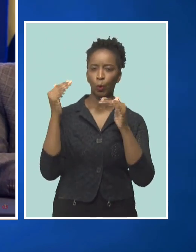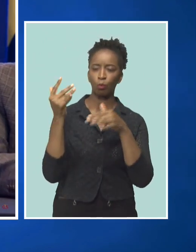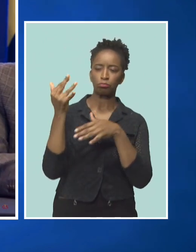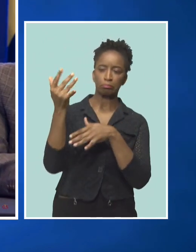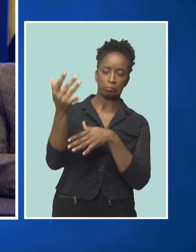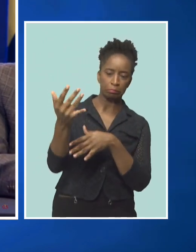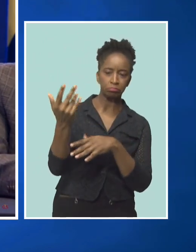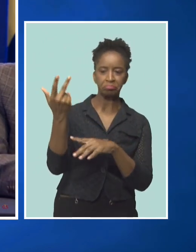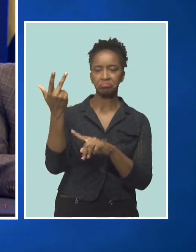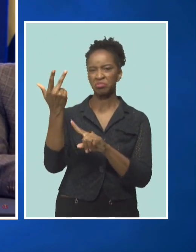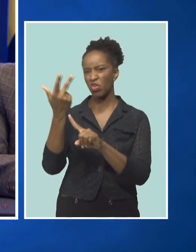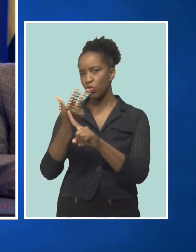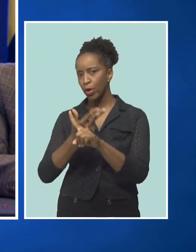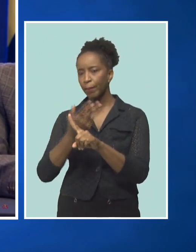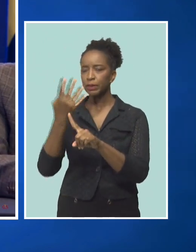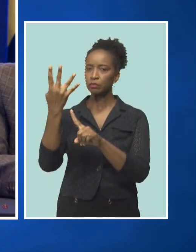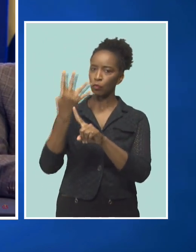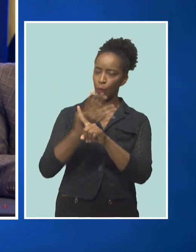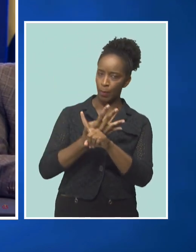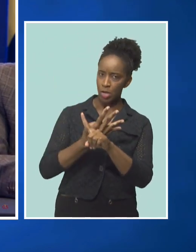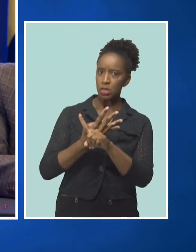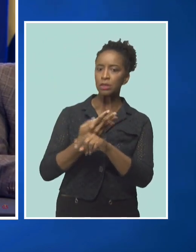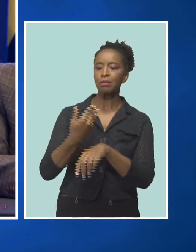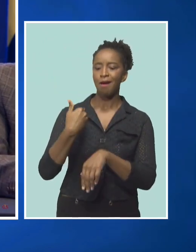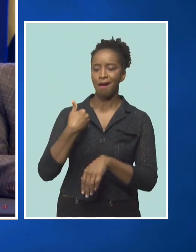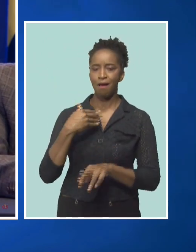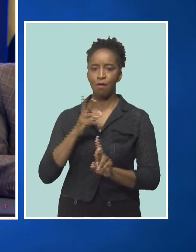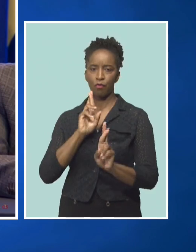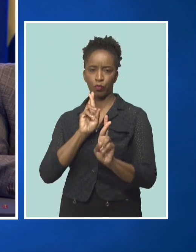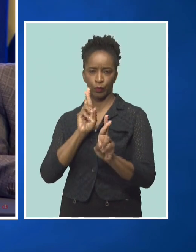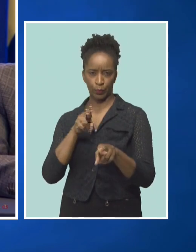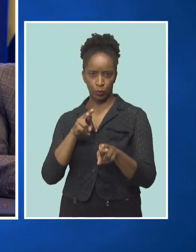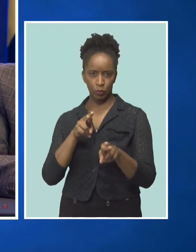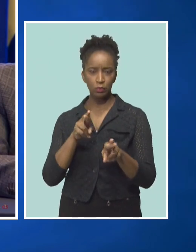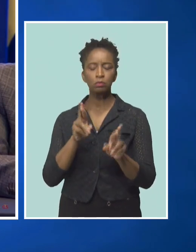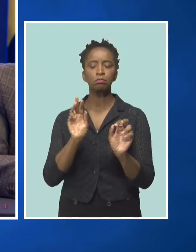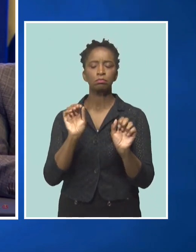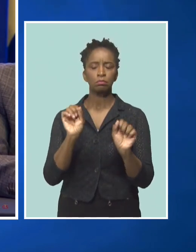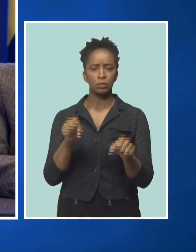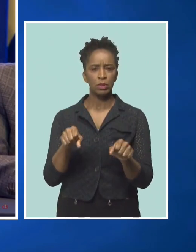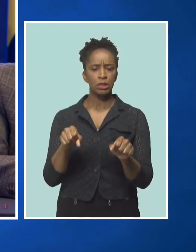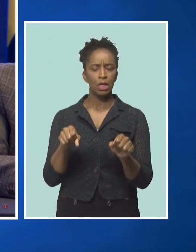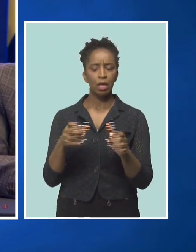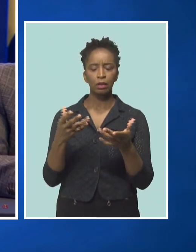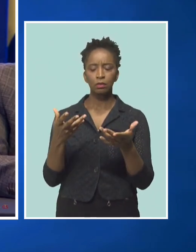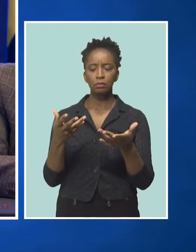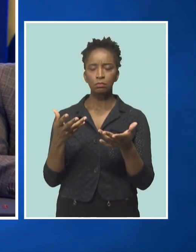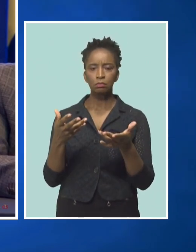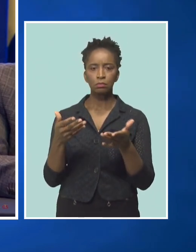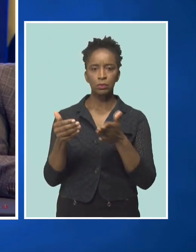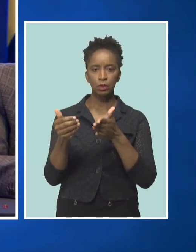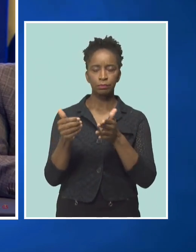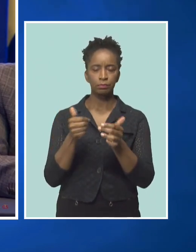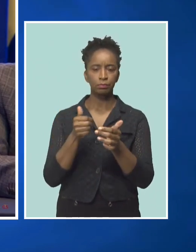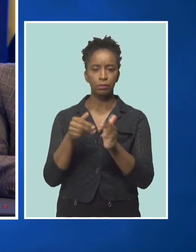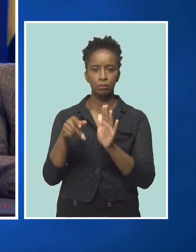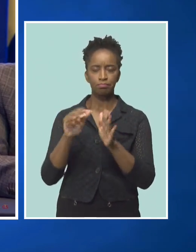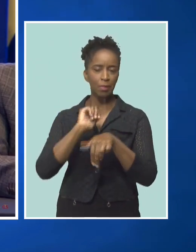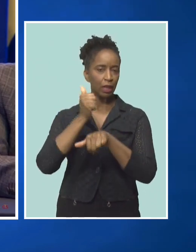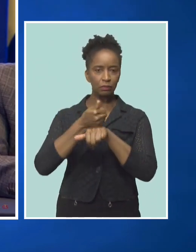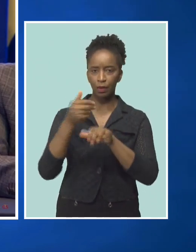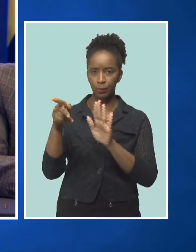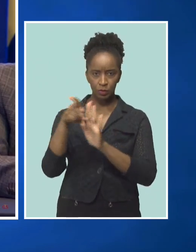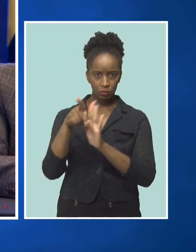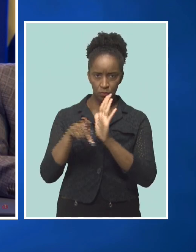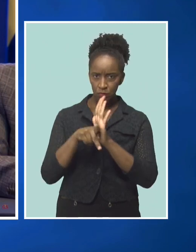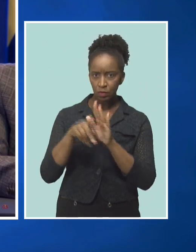have a document which will give us a policy direction and give advice